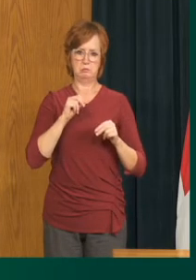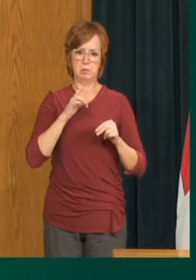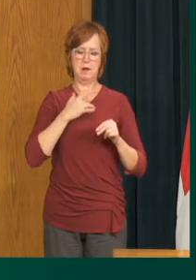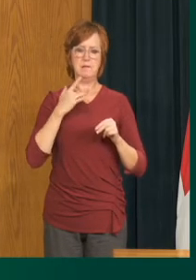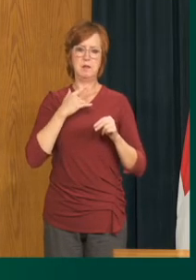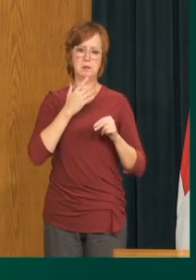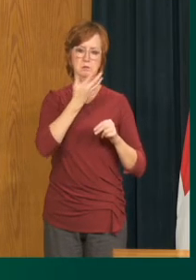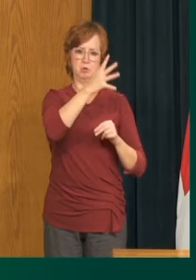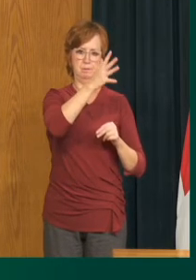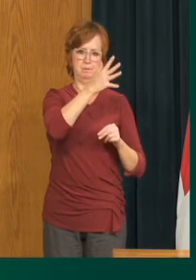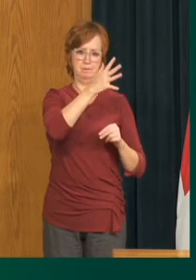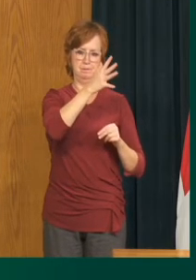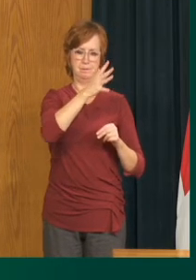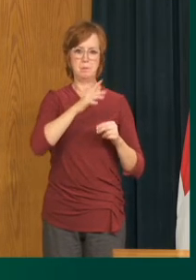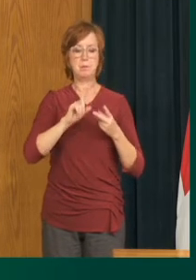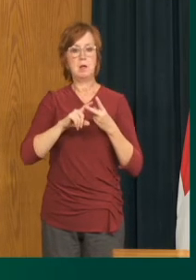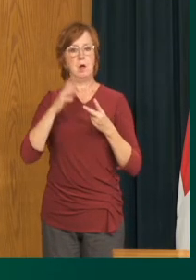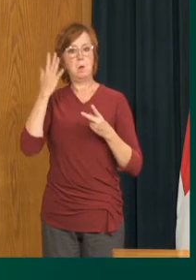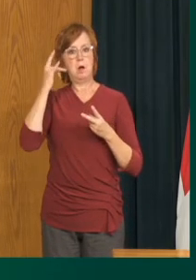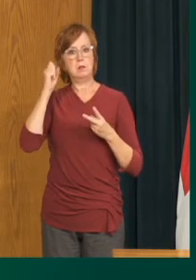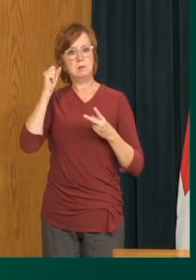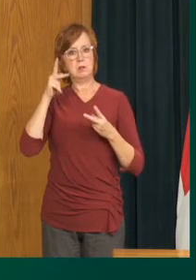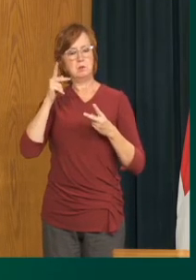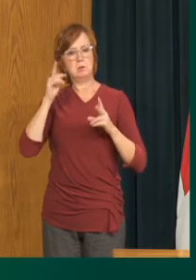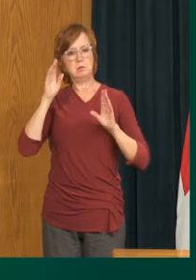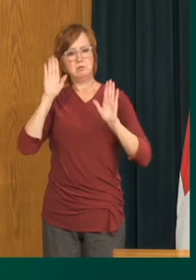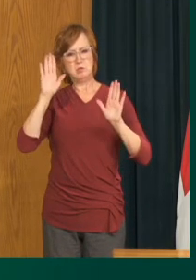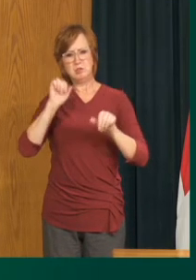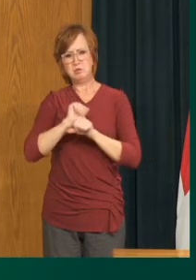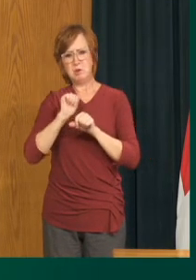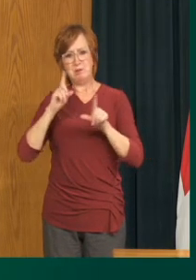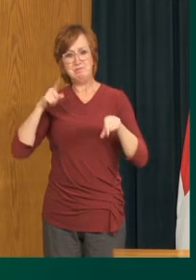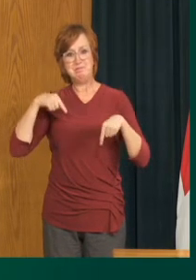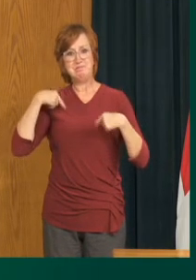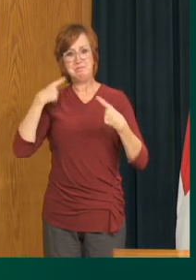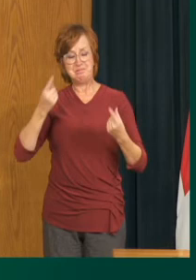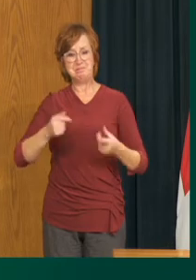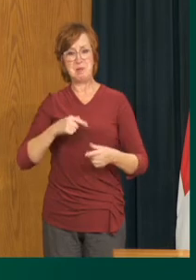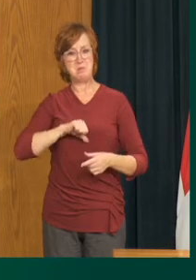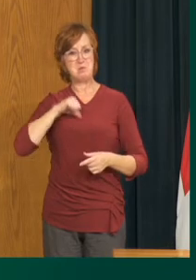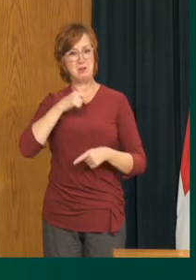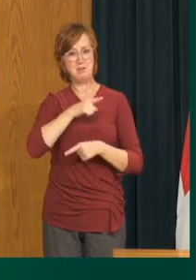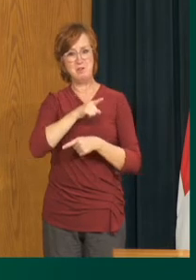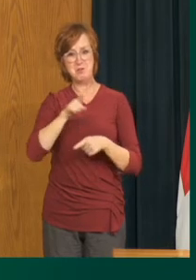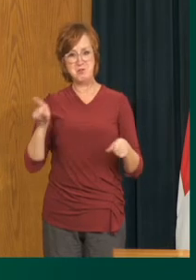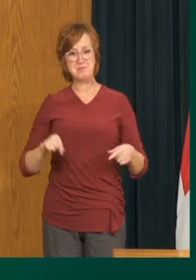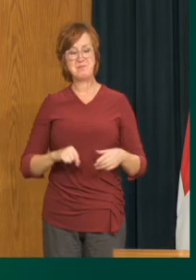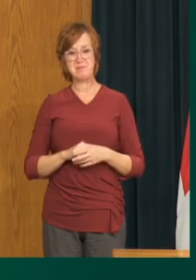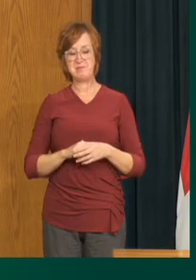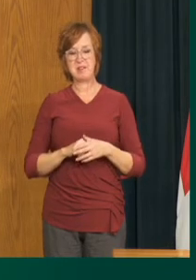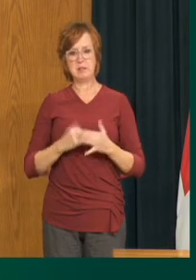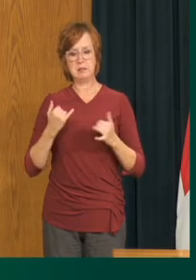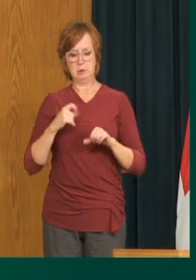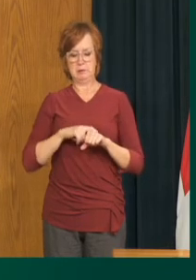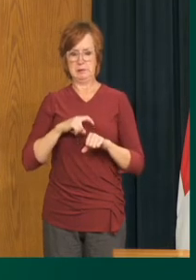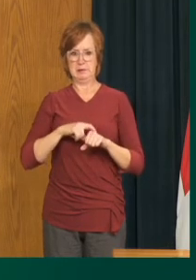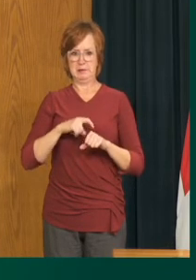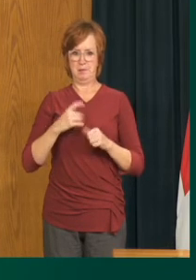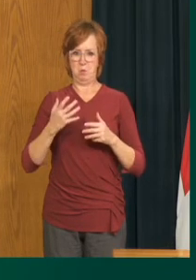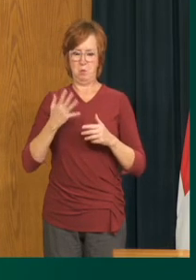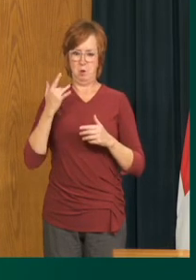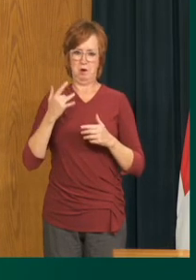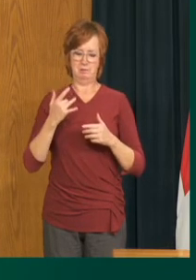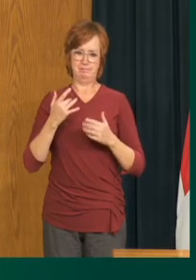what each and every member of this province is doing, and I ask them to continue as we are at a little bit of a pivotal juncture with our